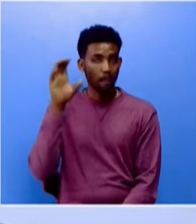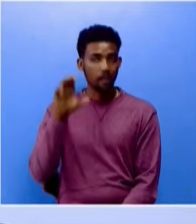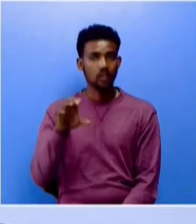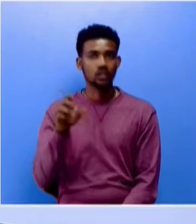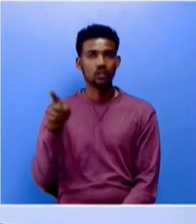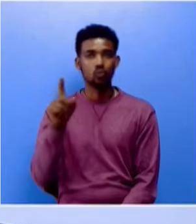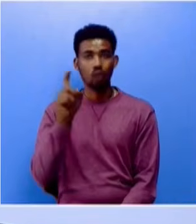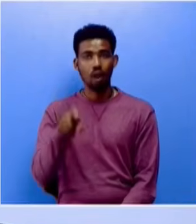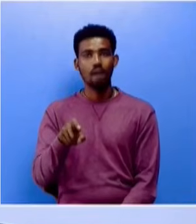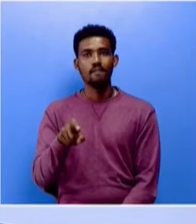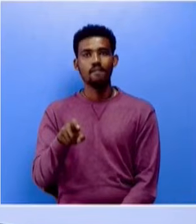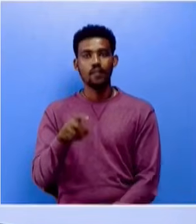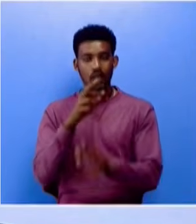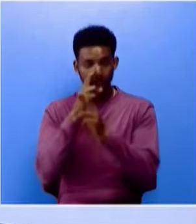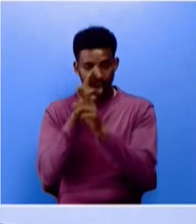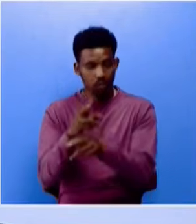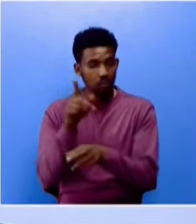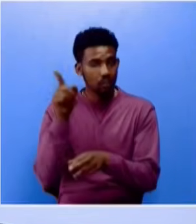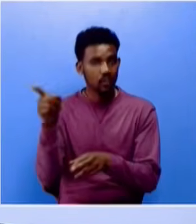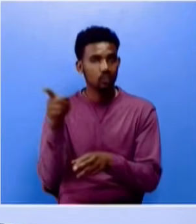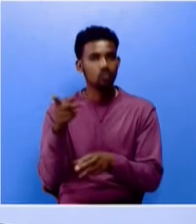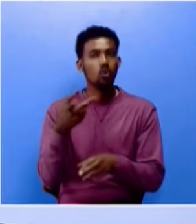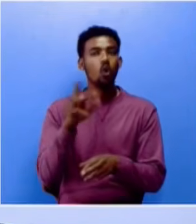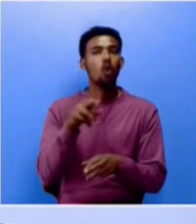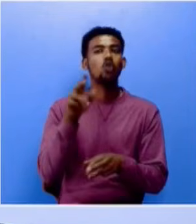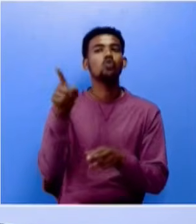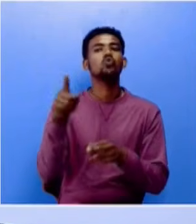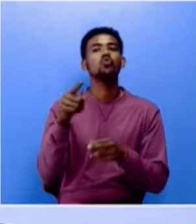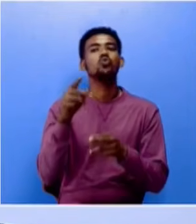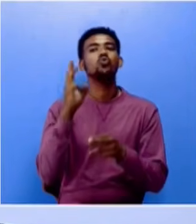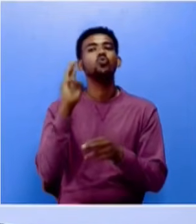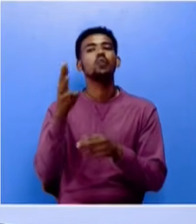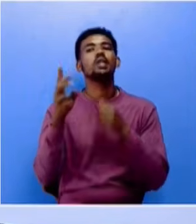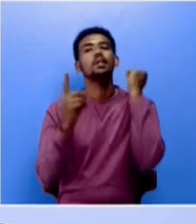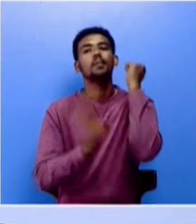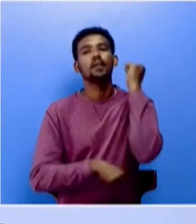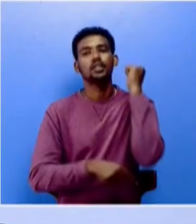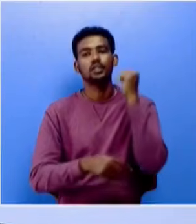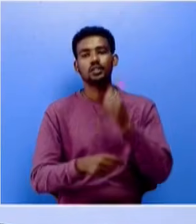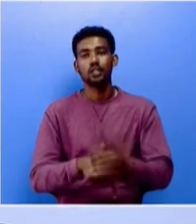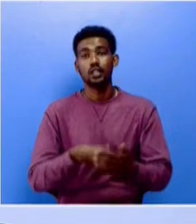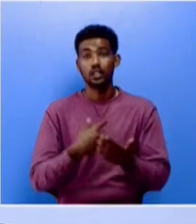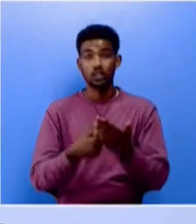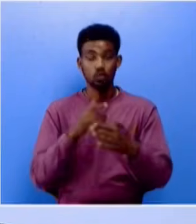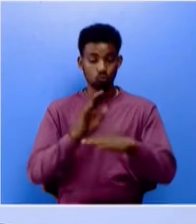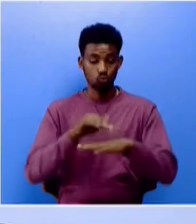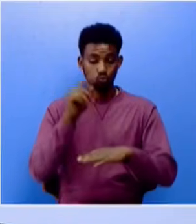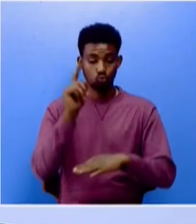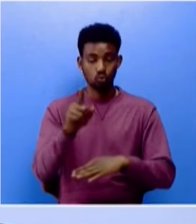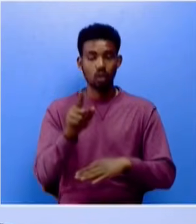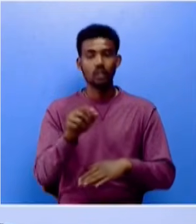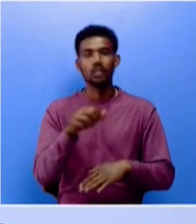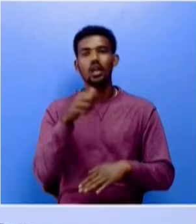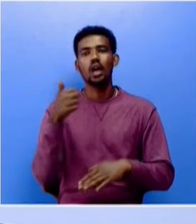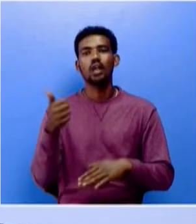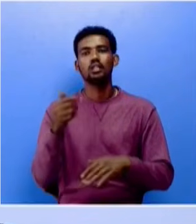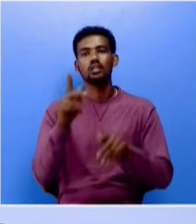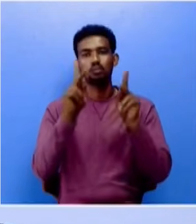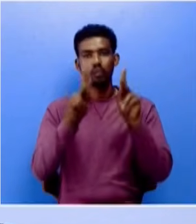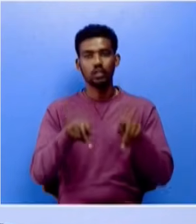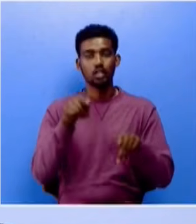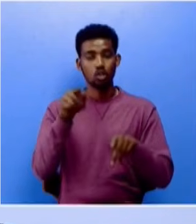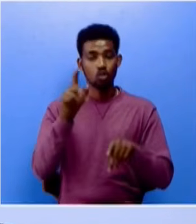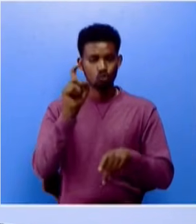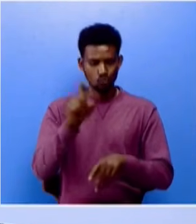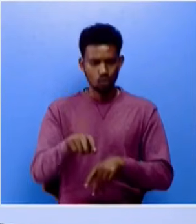In this sentence, we can understand as someone is just warning another person. You